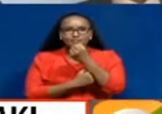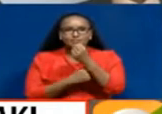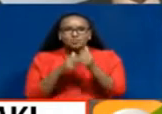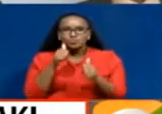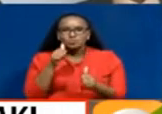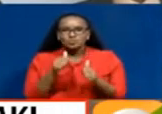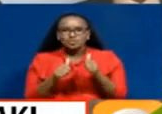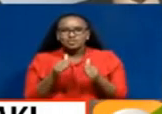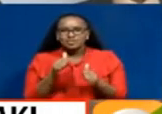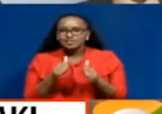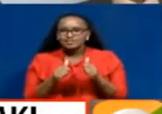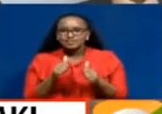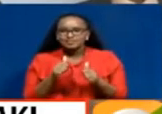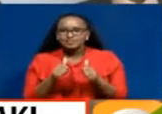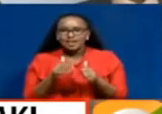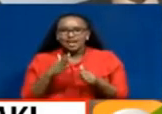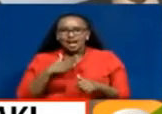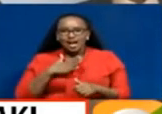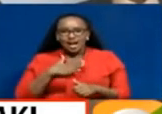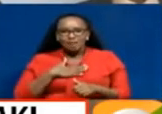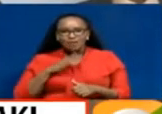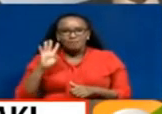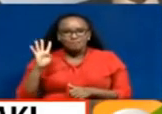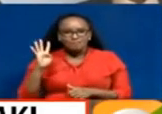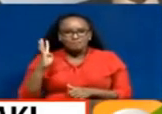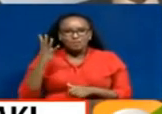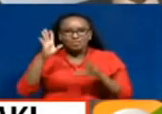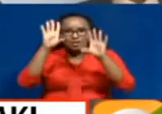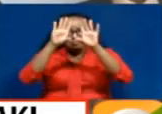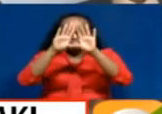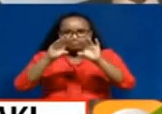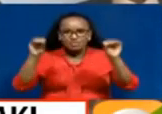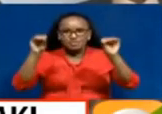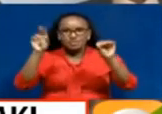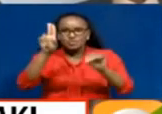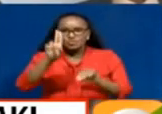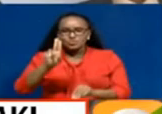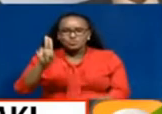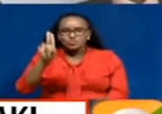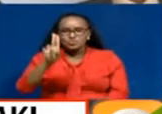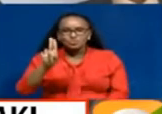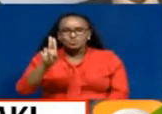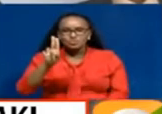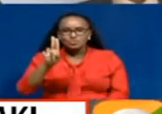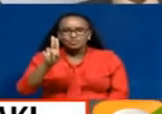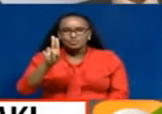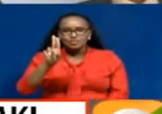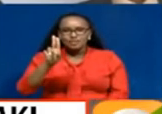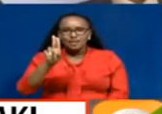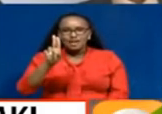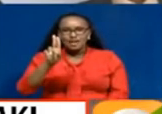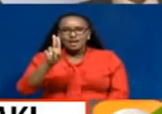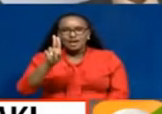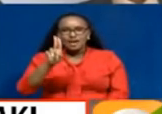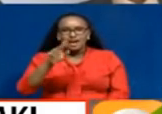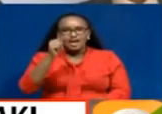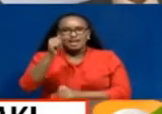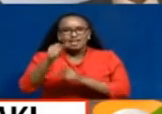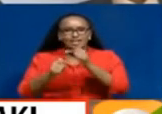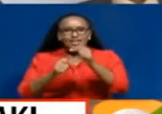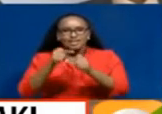upon which our fourth president, President Uhuru Kenyatta, built